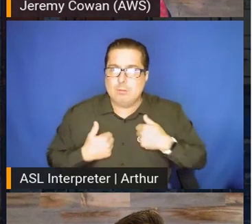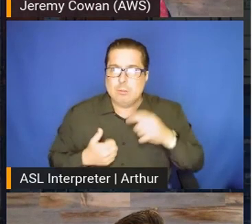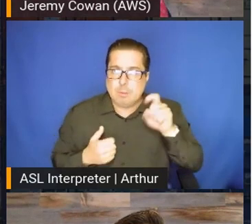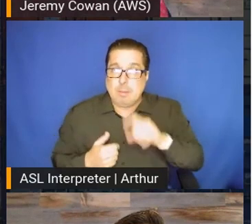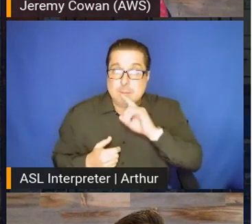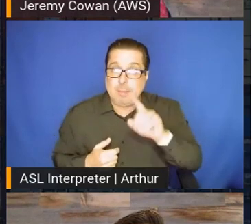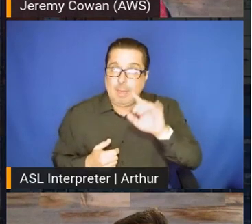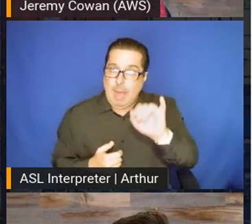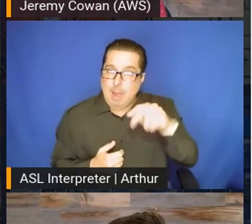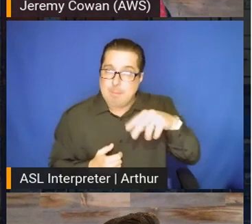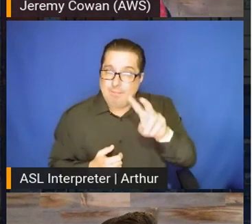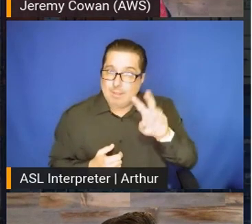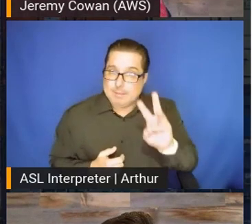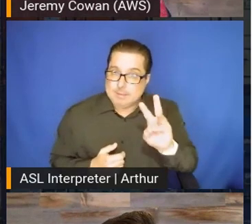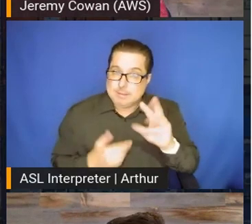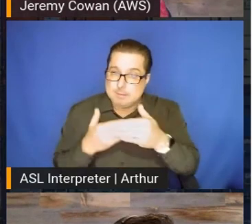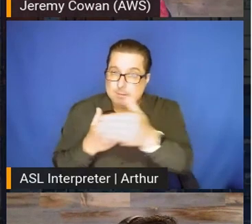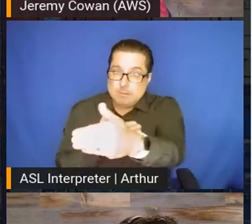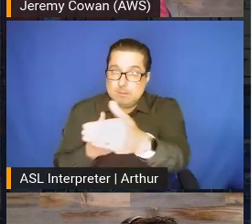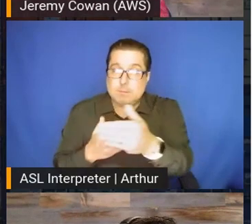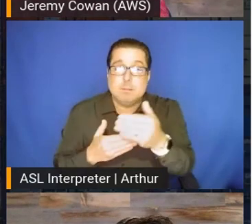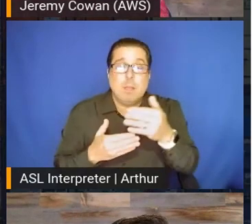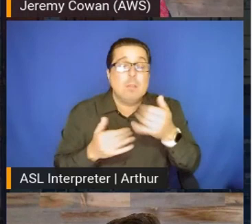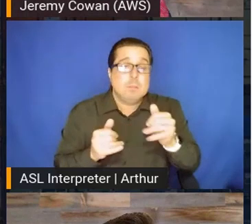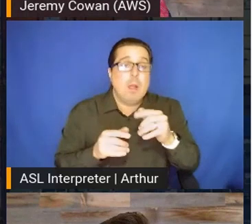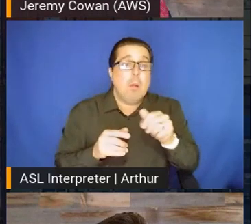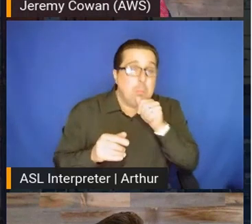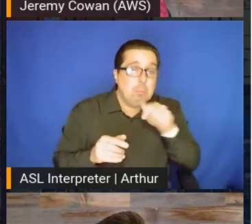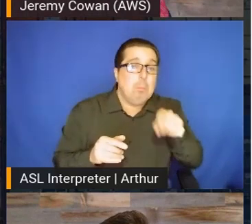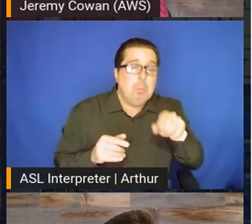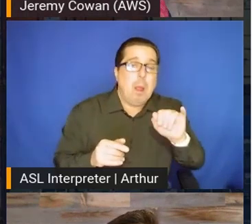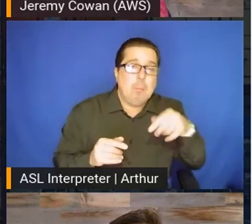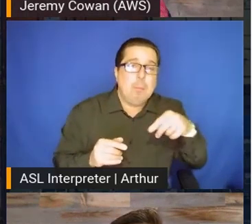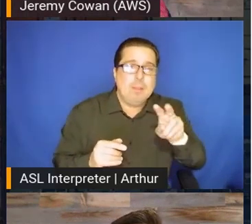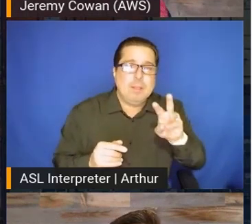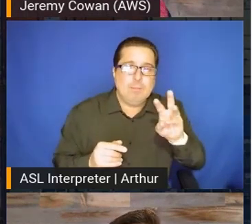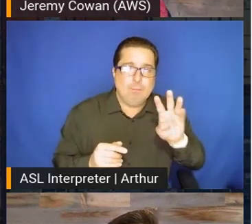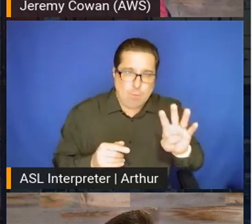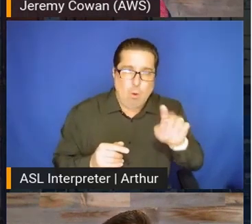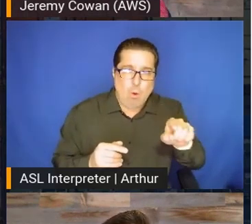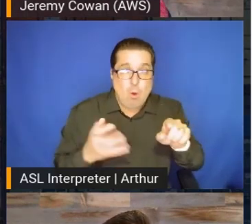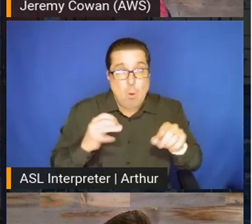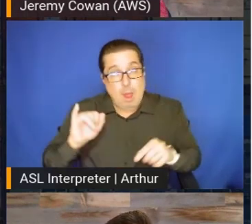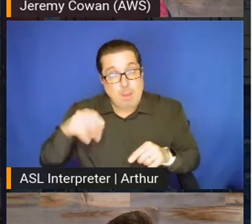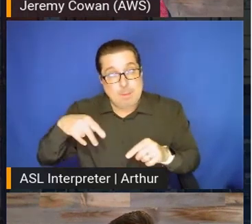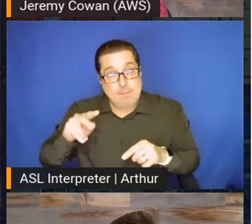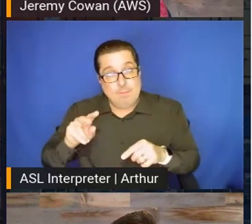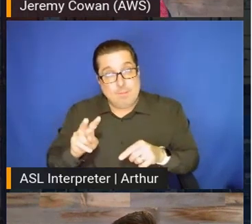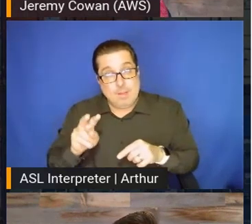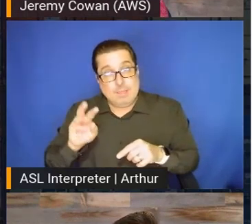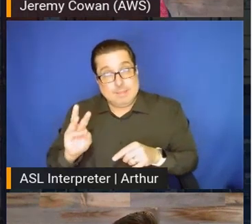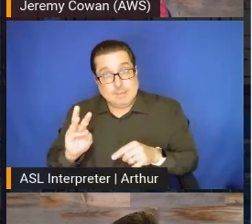default is still IPv4, but if you want an IPv6 cluster, you will have to specifically